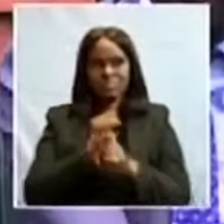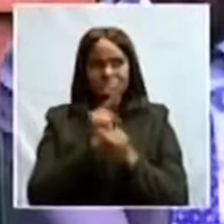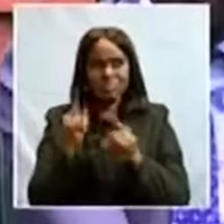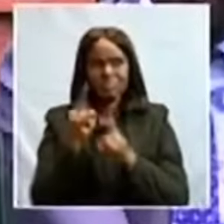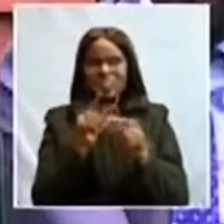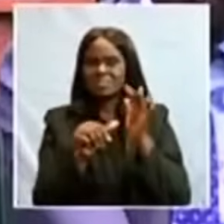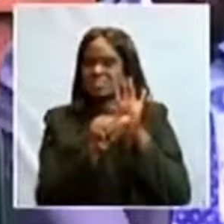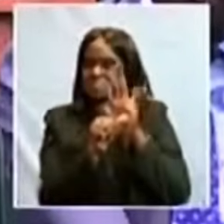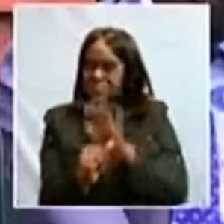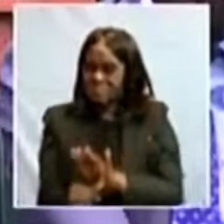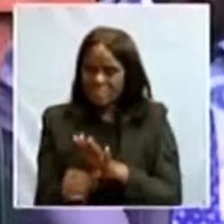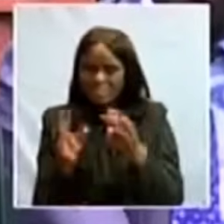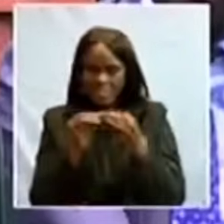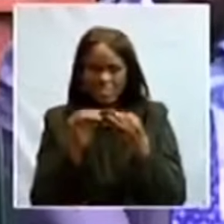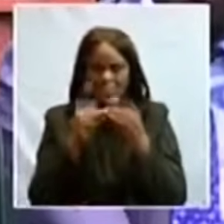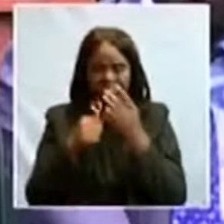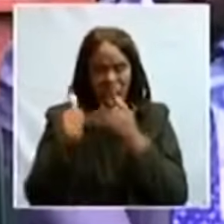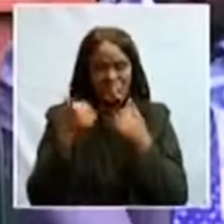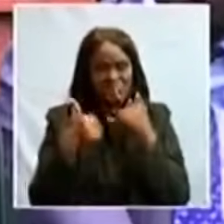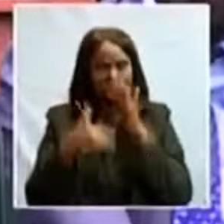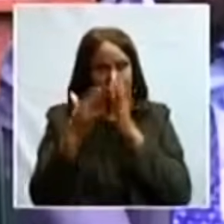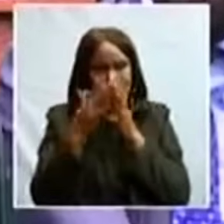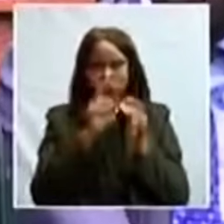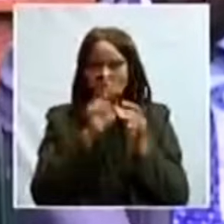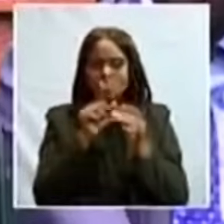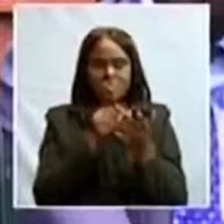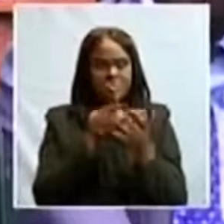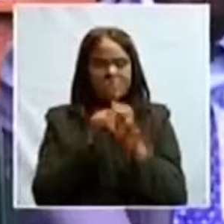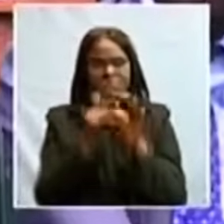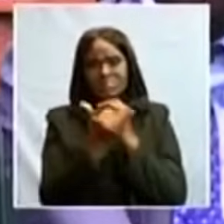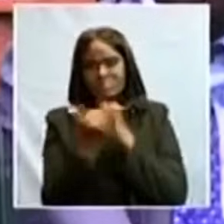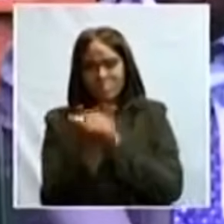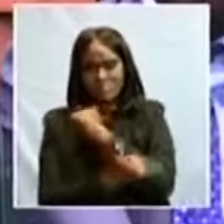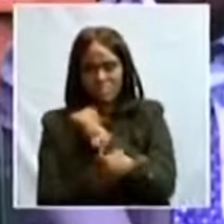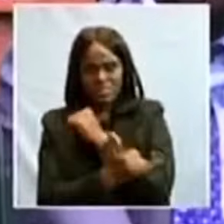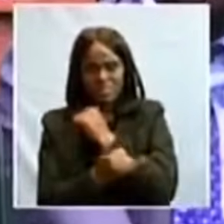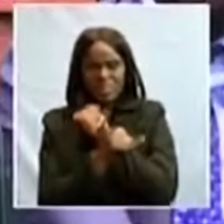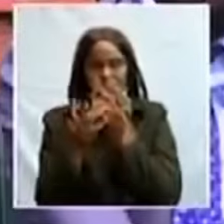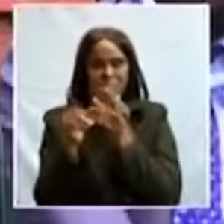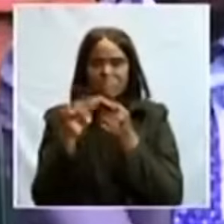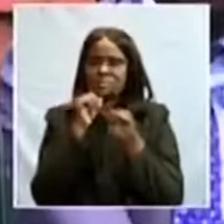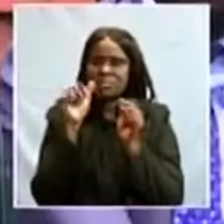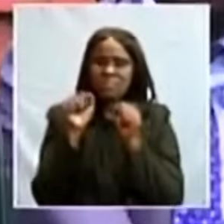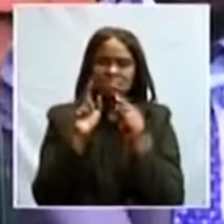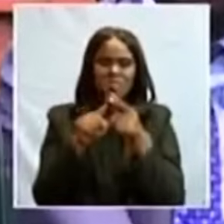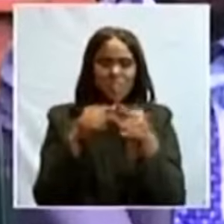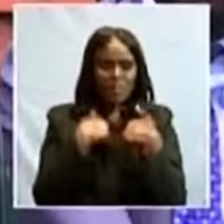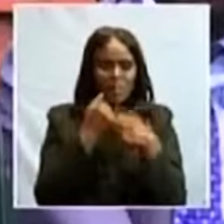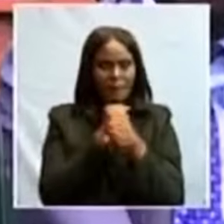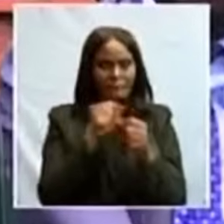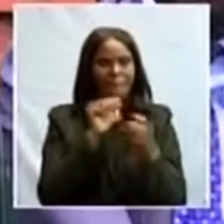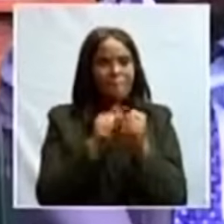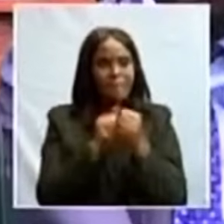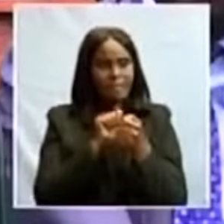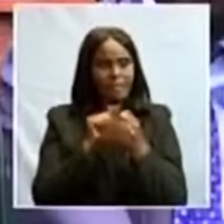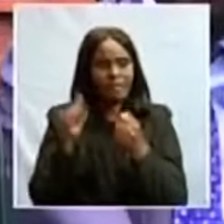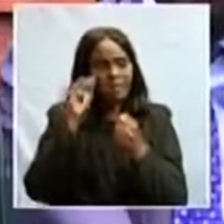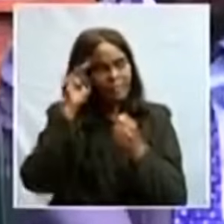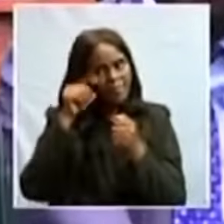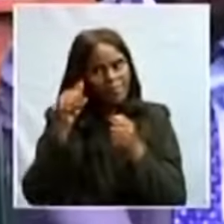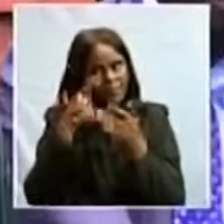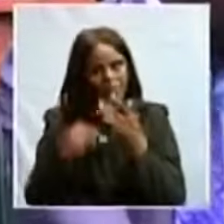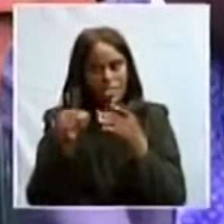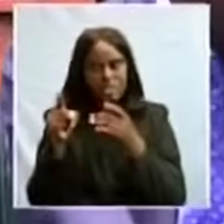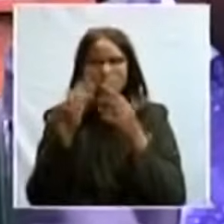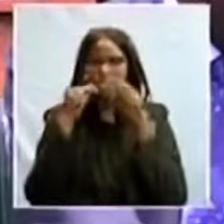and just the discrimination that she has faced, while being in another country where maybe she might not be able to handle that pressure. As a ministry,